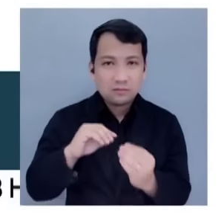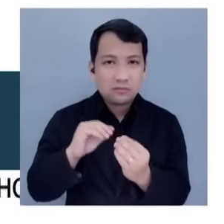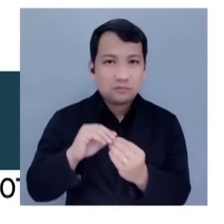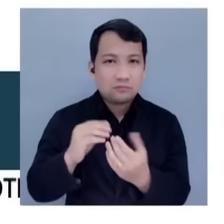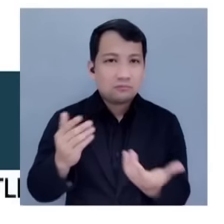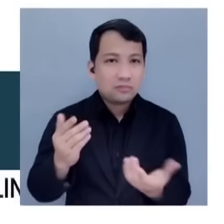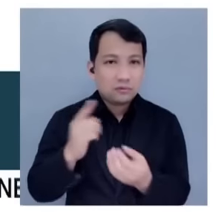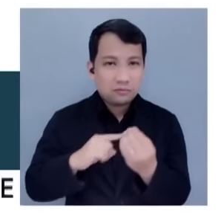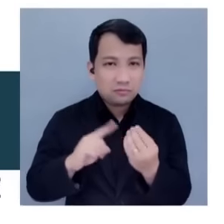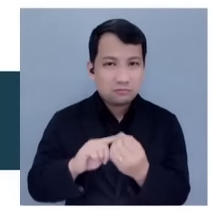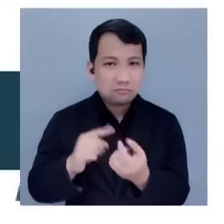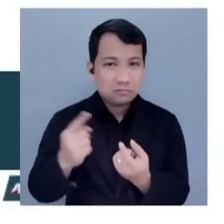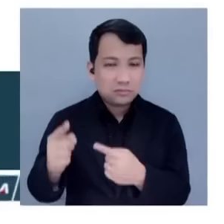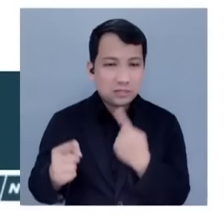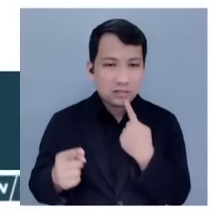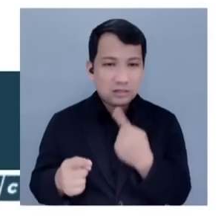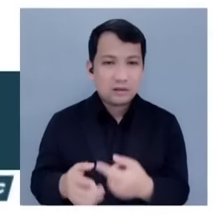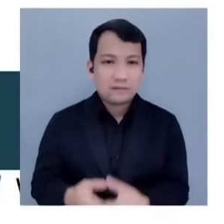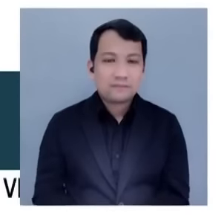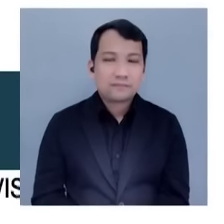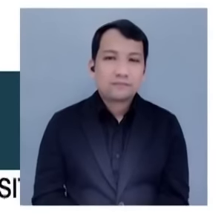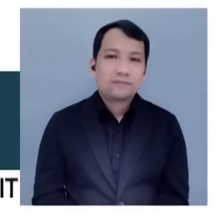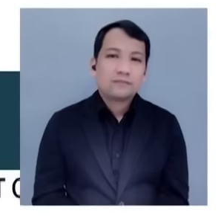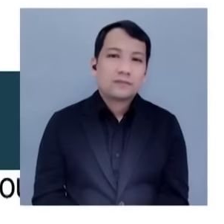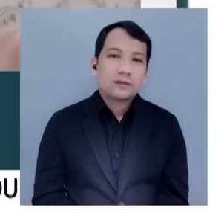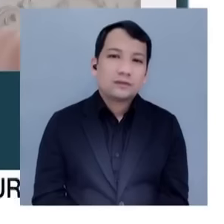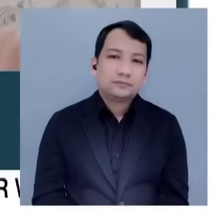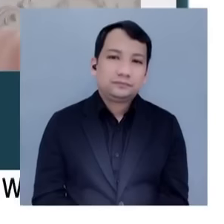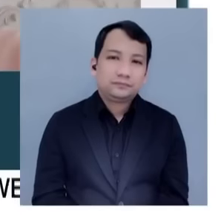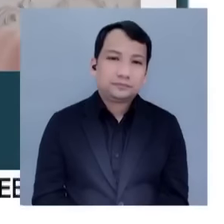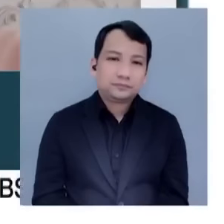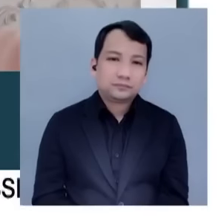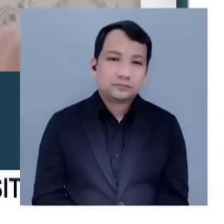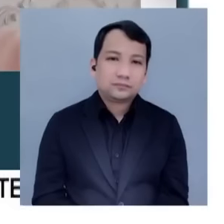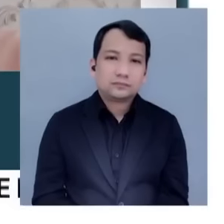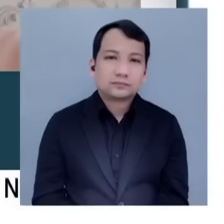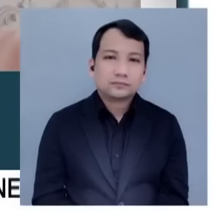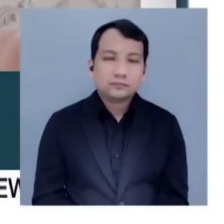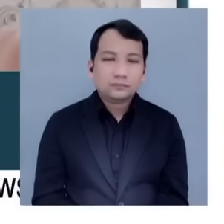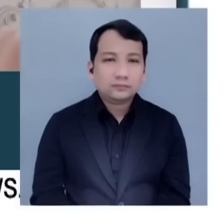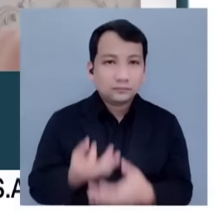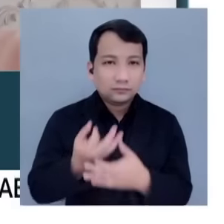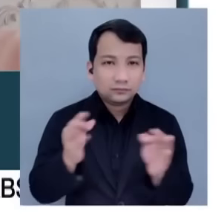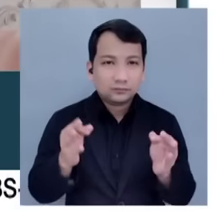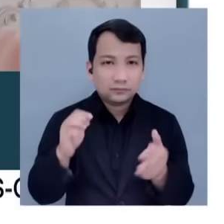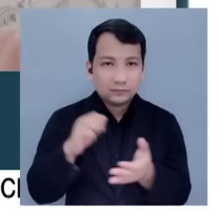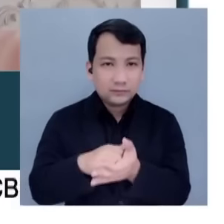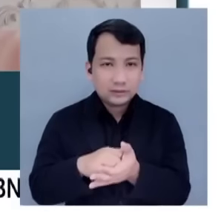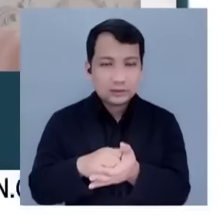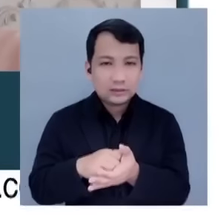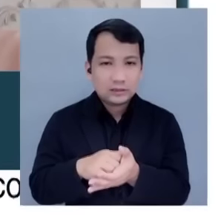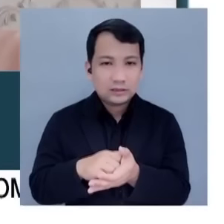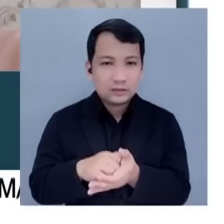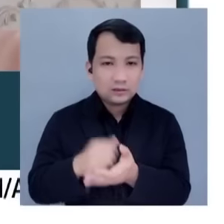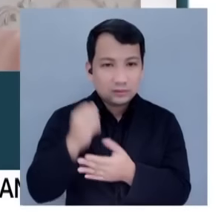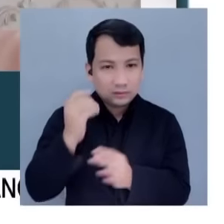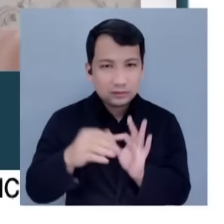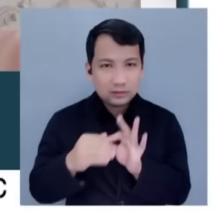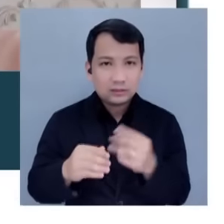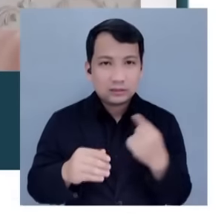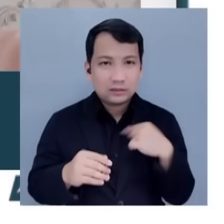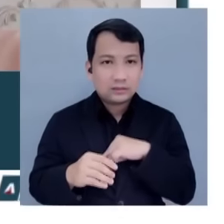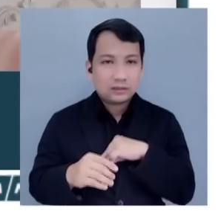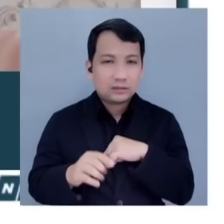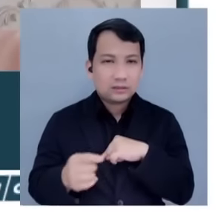that? You know, you have the right to free speech, but you don't have the right to spread disinformation. You